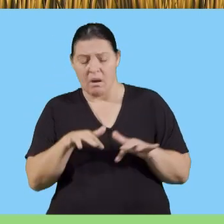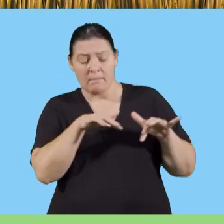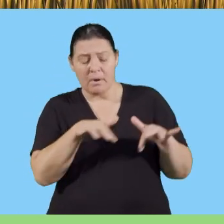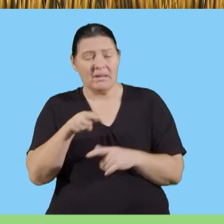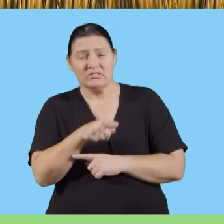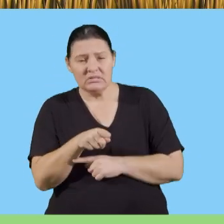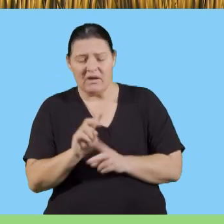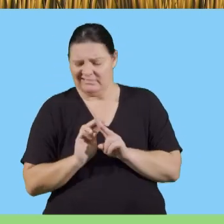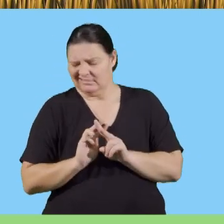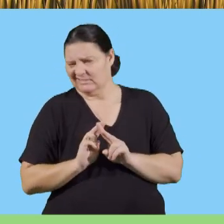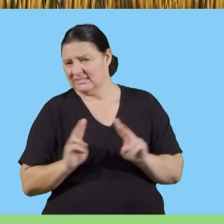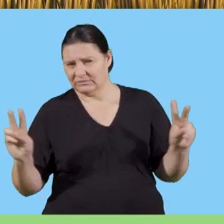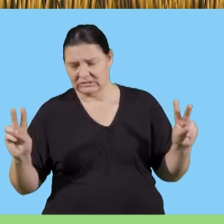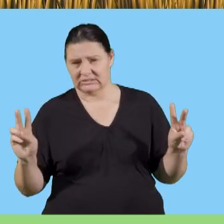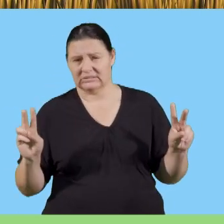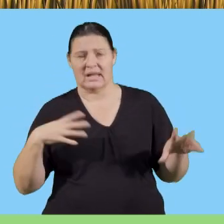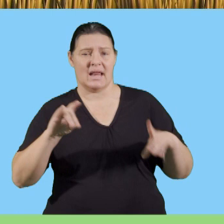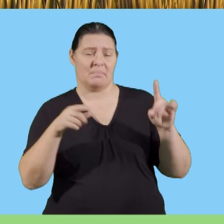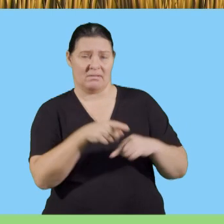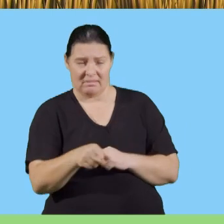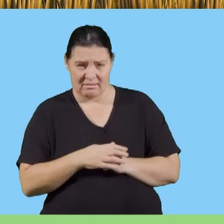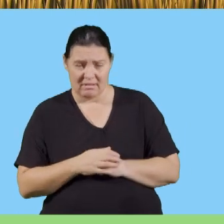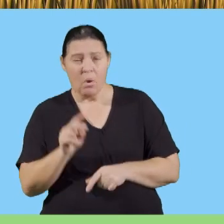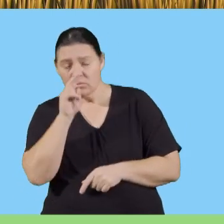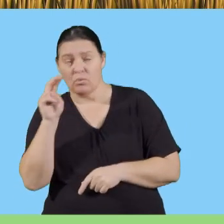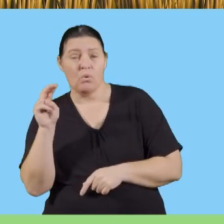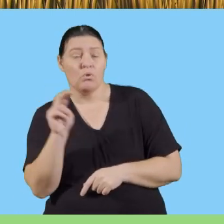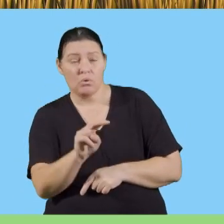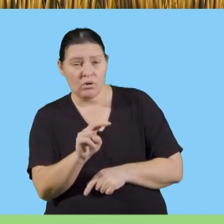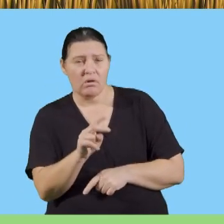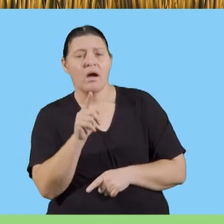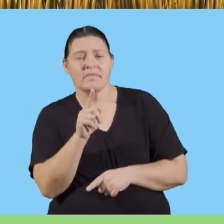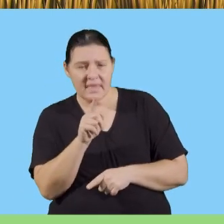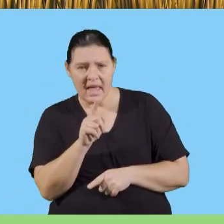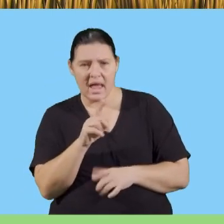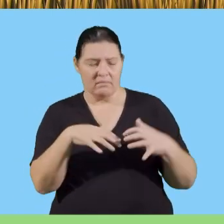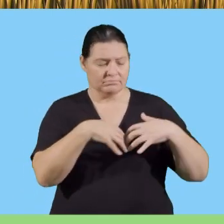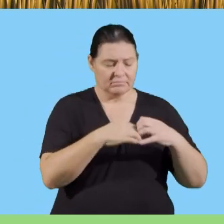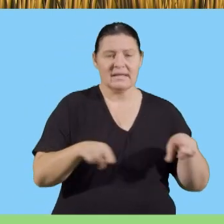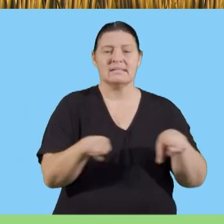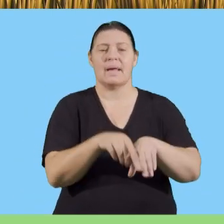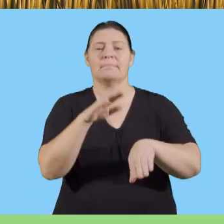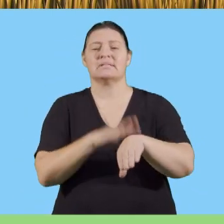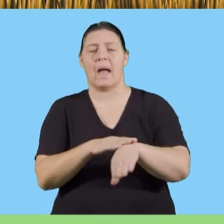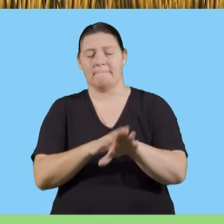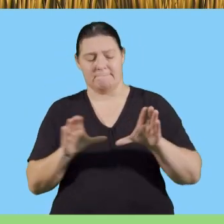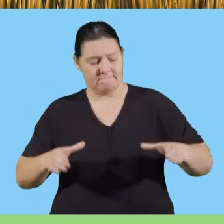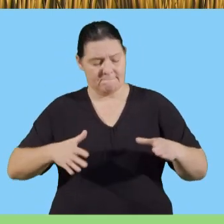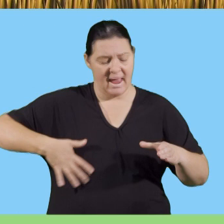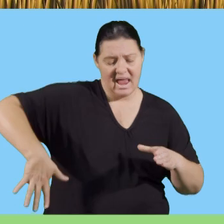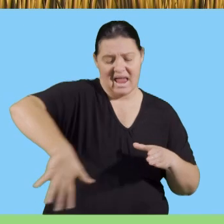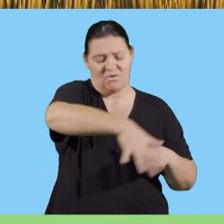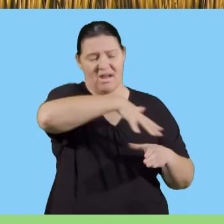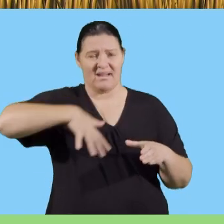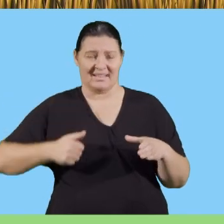they coexist in a common area, and also the fact that they are interdependent on one another. Now let